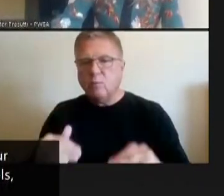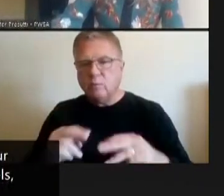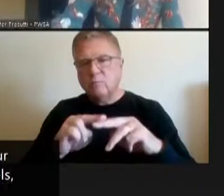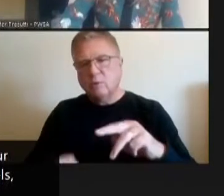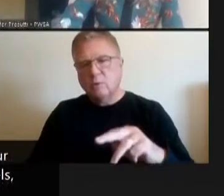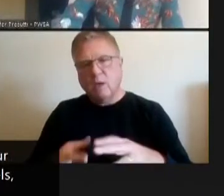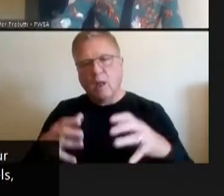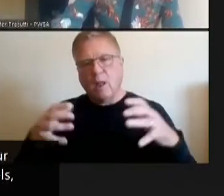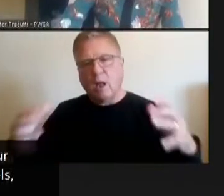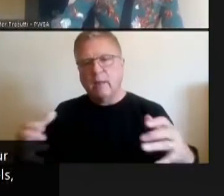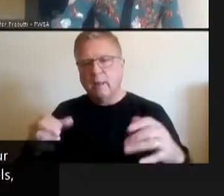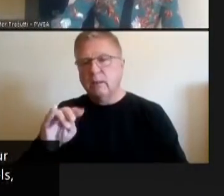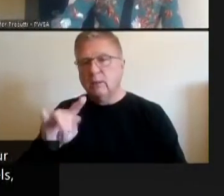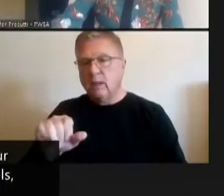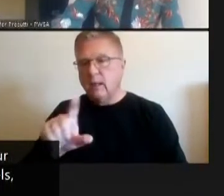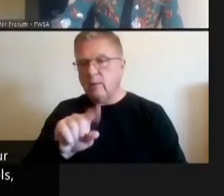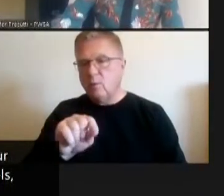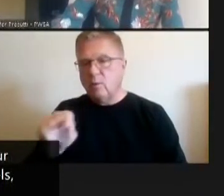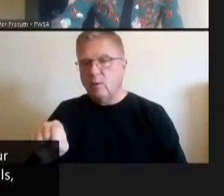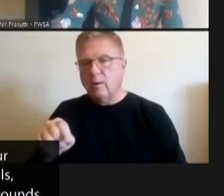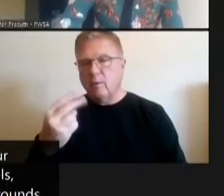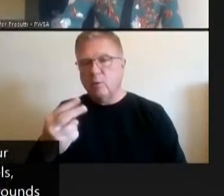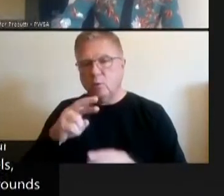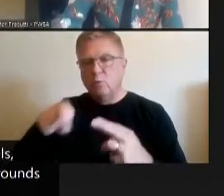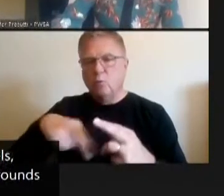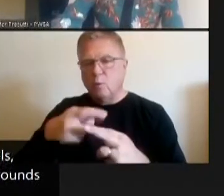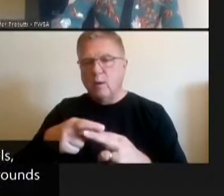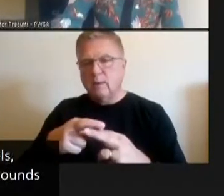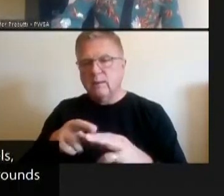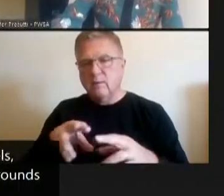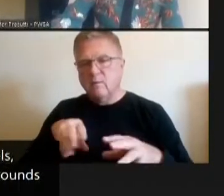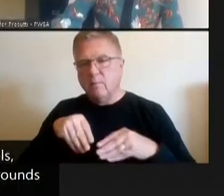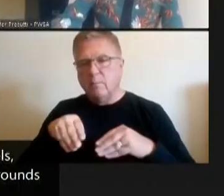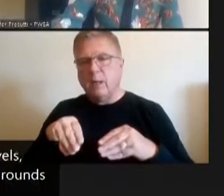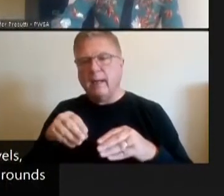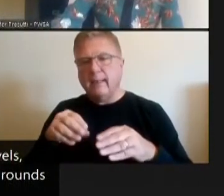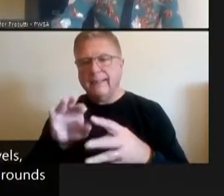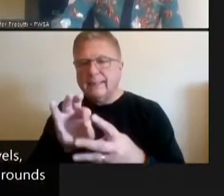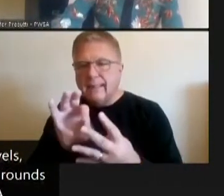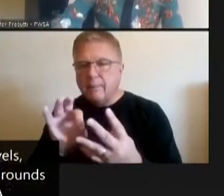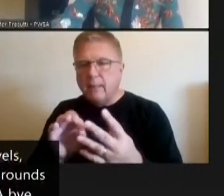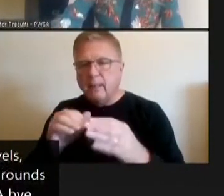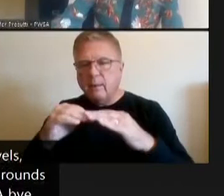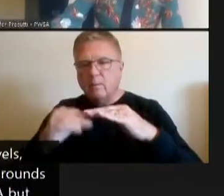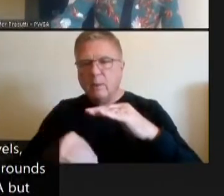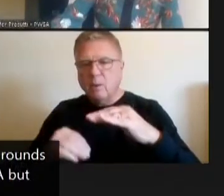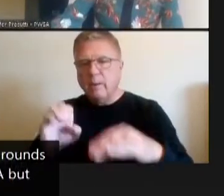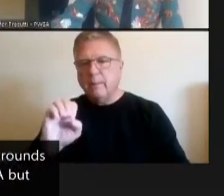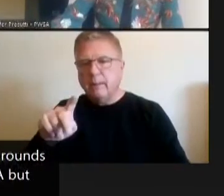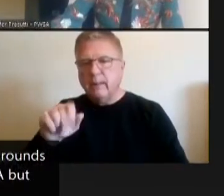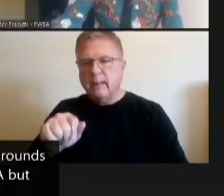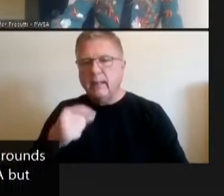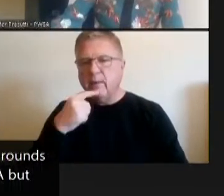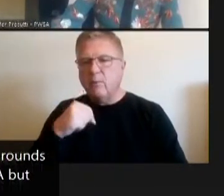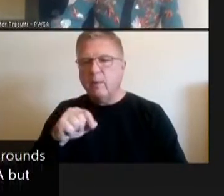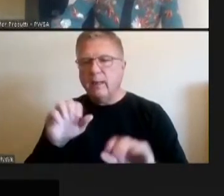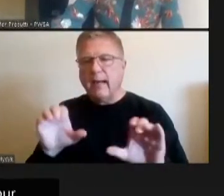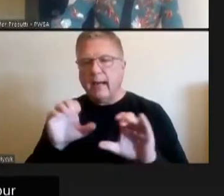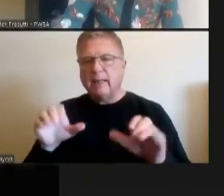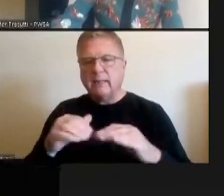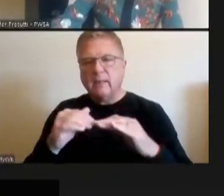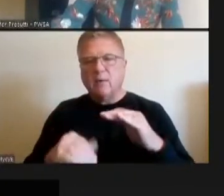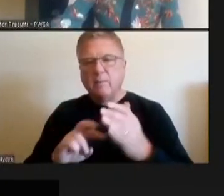2020, that marked two rounds of compliance sampling that were below the EPA lead action level, which meant that we no longer